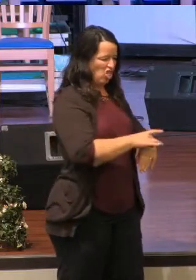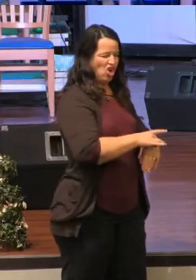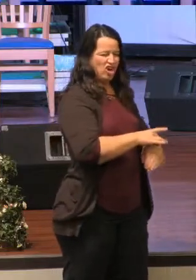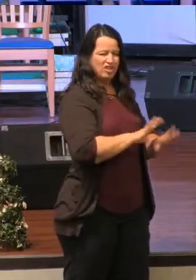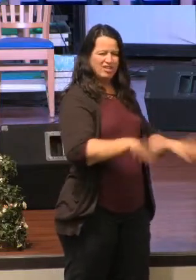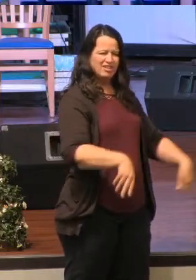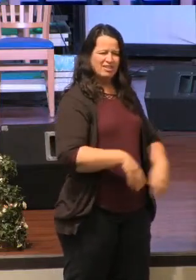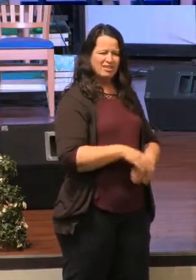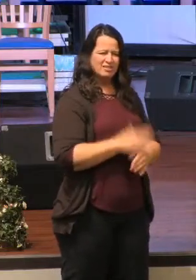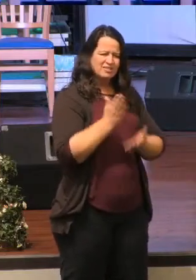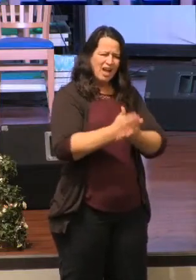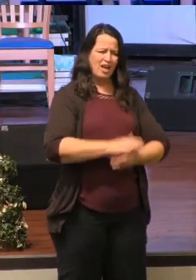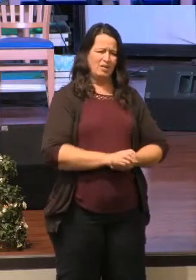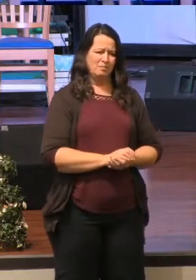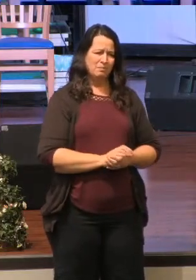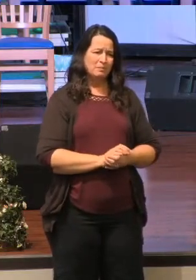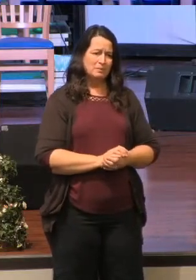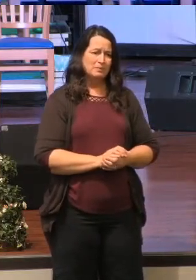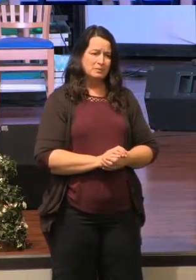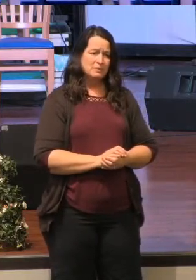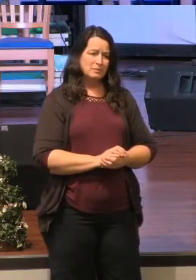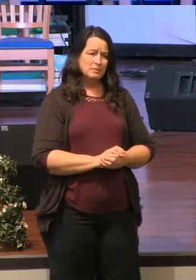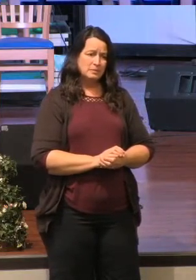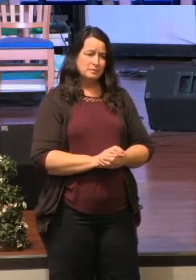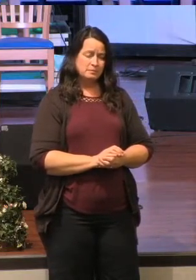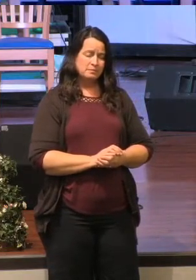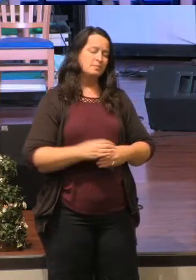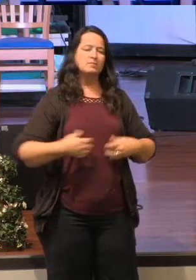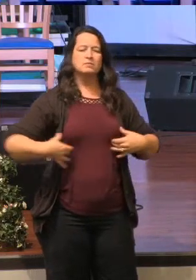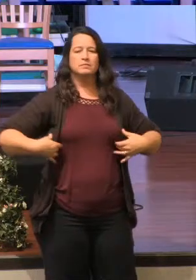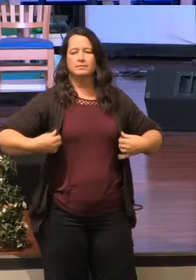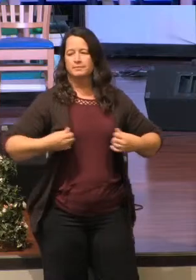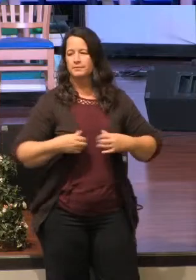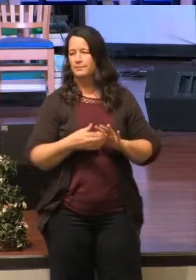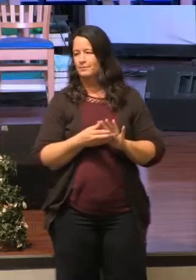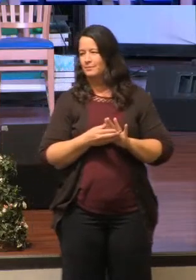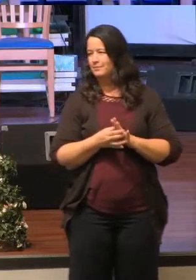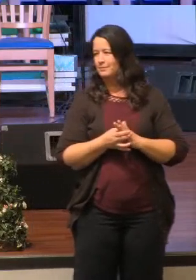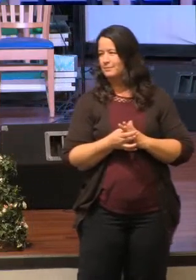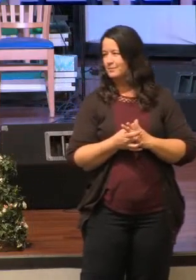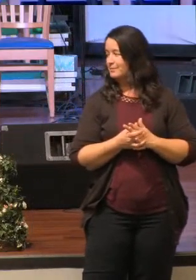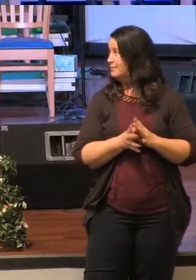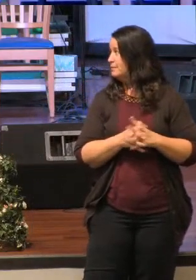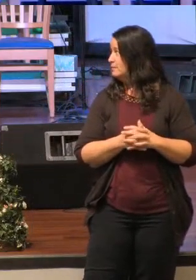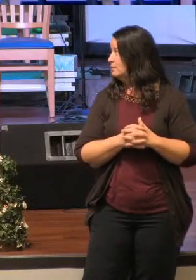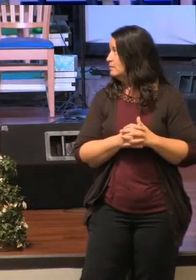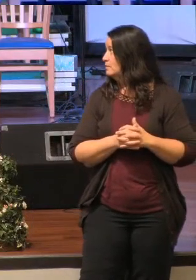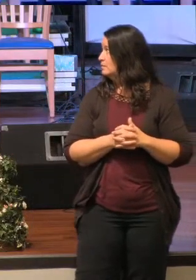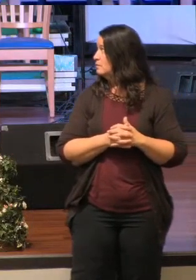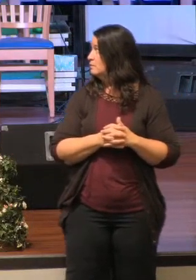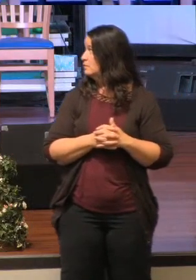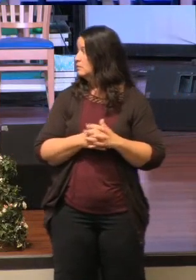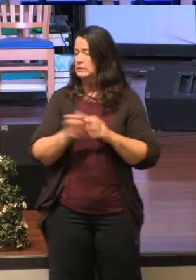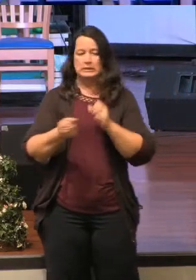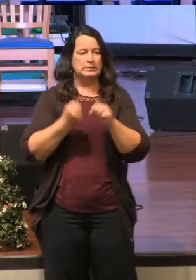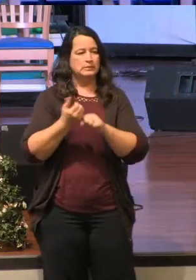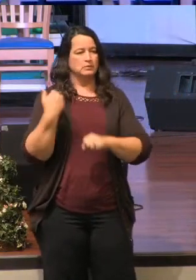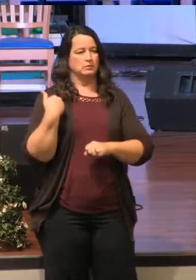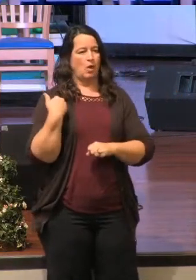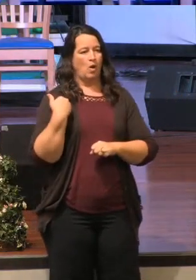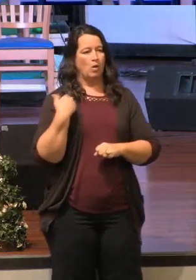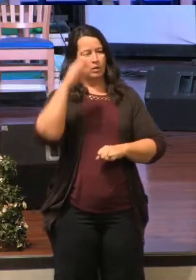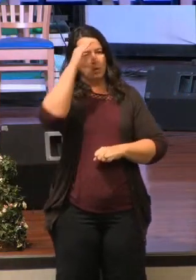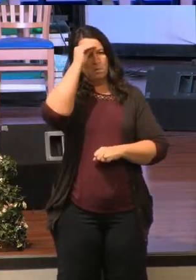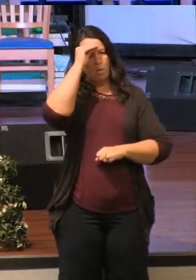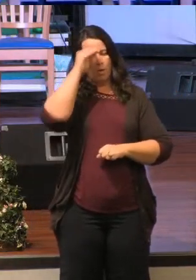I've told this story before, and it wasn't in my notes to tell it today, but I'm going to share it right now, that I was asked years ago to minister to a little boy who